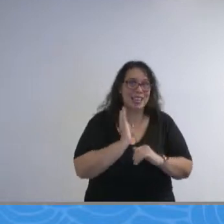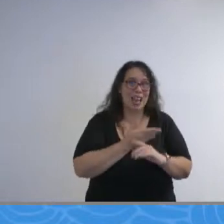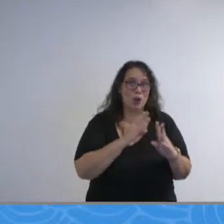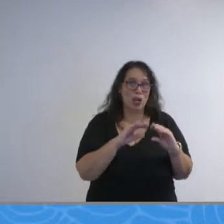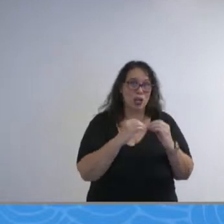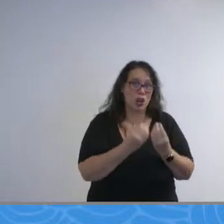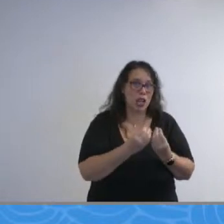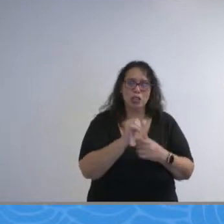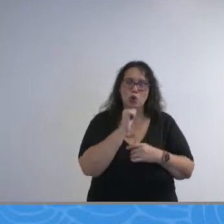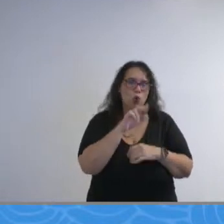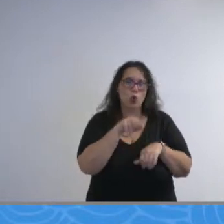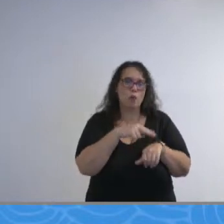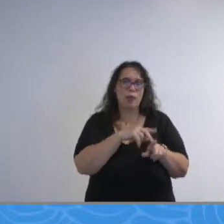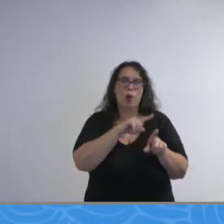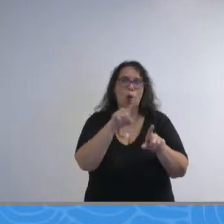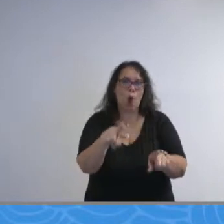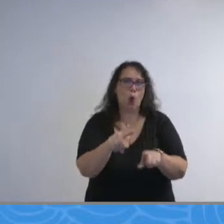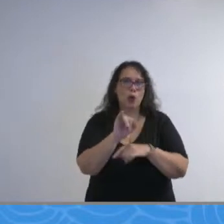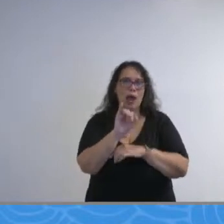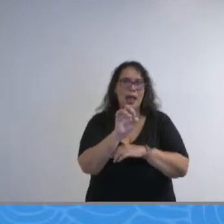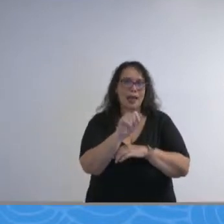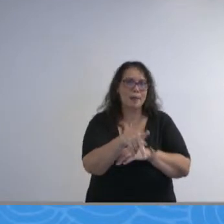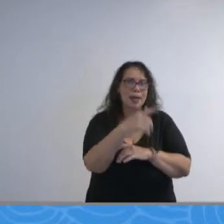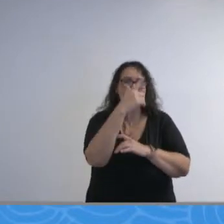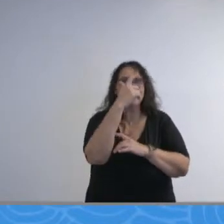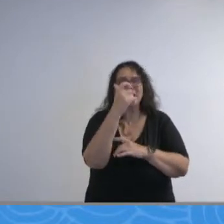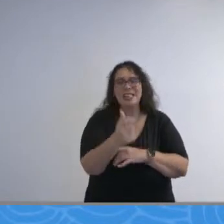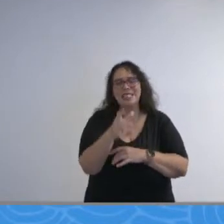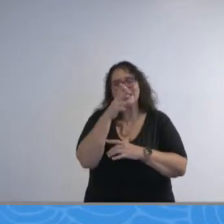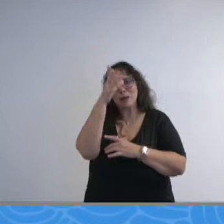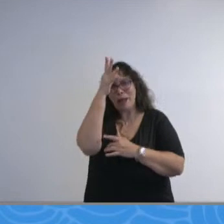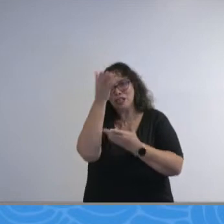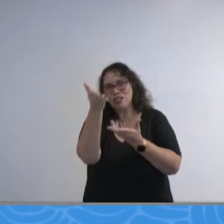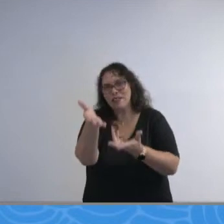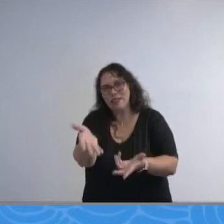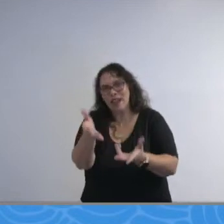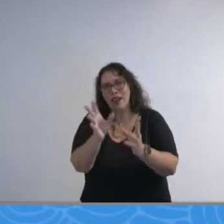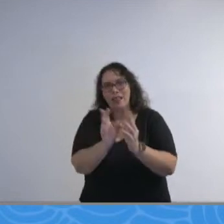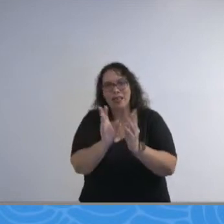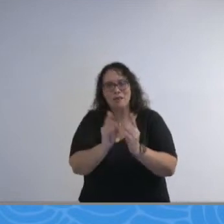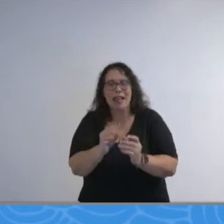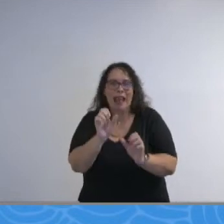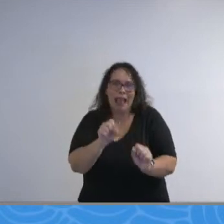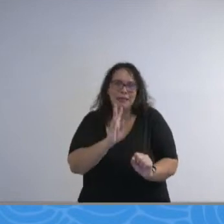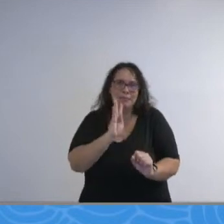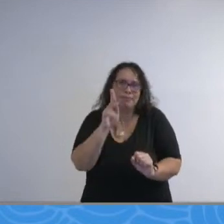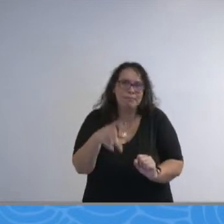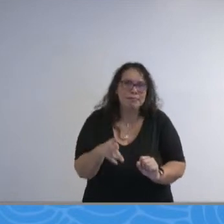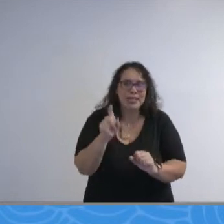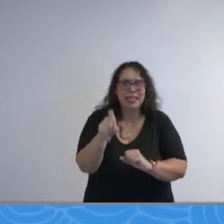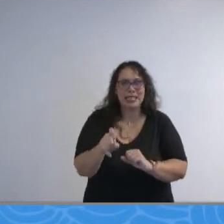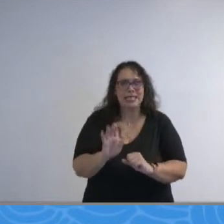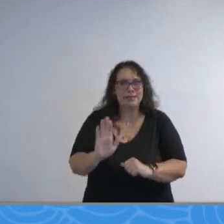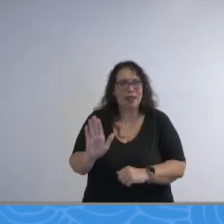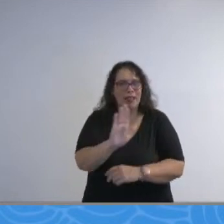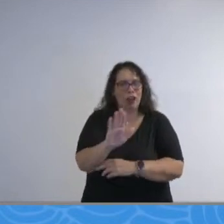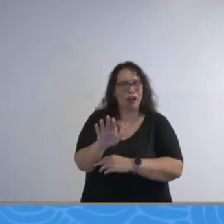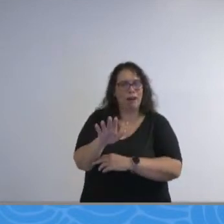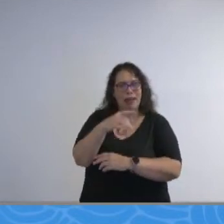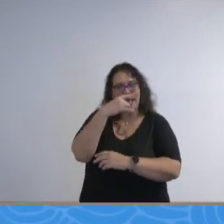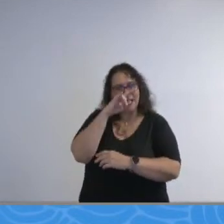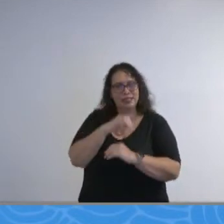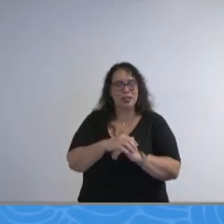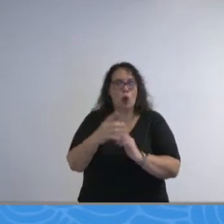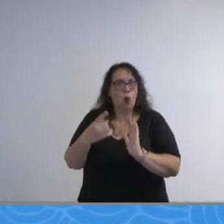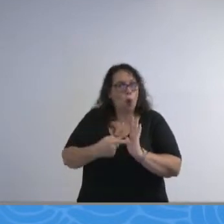don't usually go to IEP meetings because the parents are there and can speak to the needs of their kids. But once in a